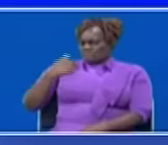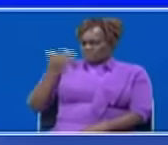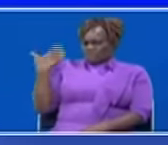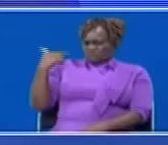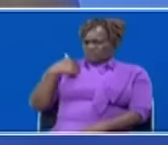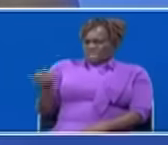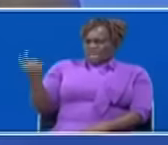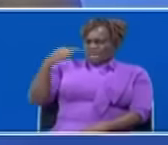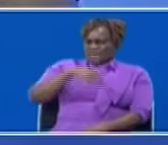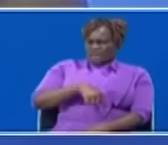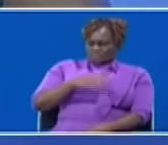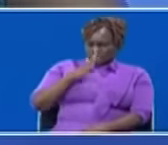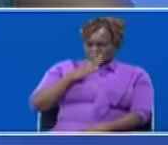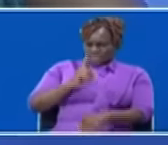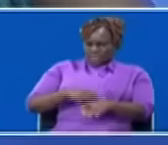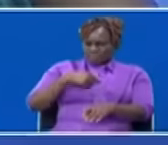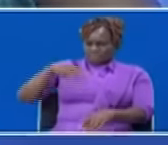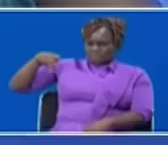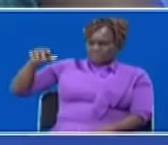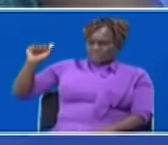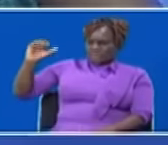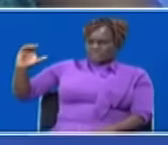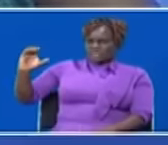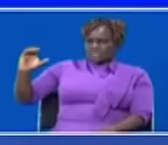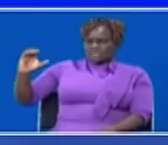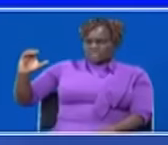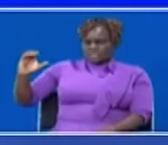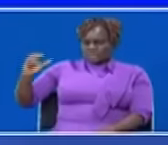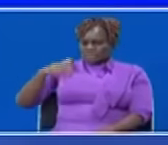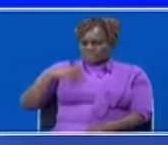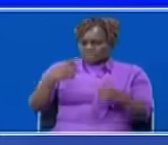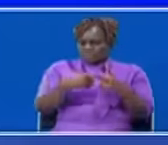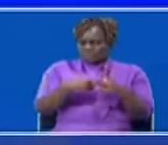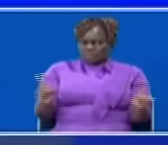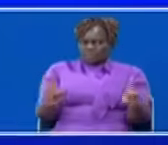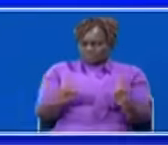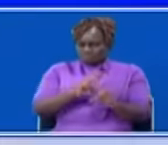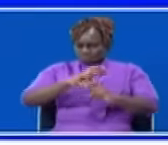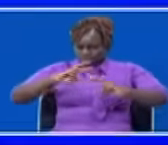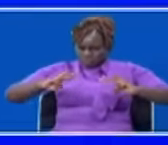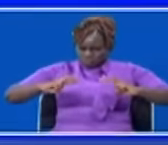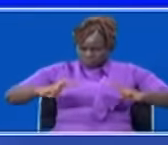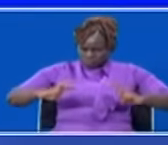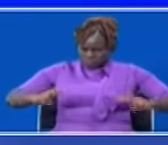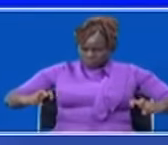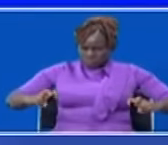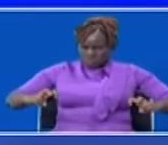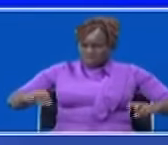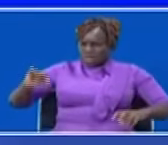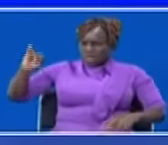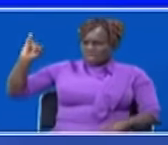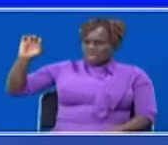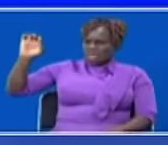when I was chairman of the Public Accounts Committee. Mm-hmm. At that time, I had just initiated an inquiry by the Public Accounts Committee into the